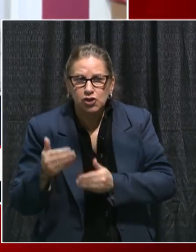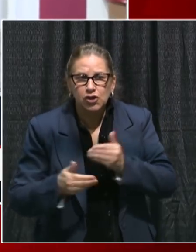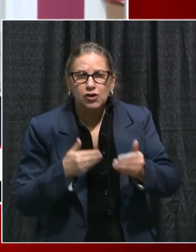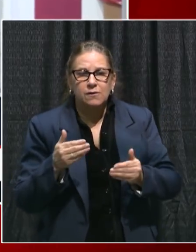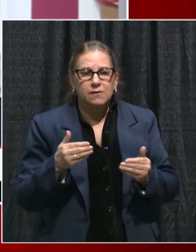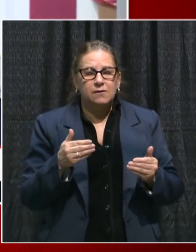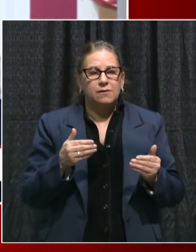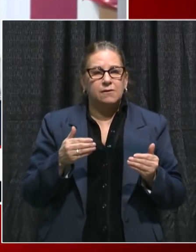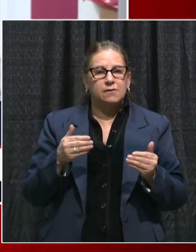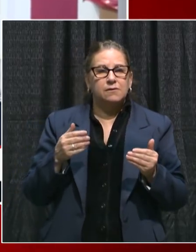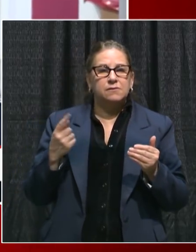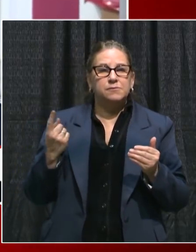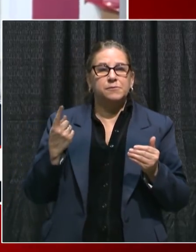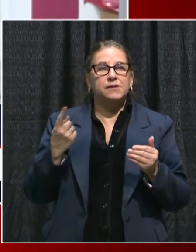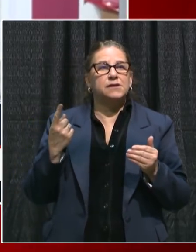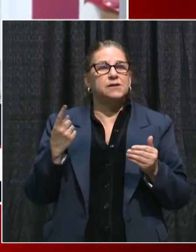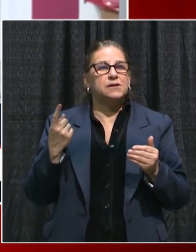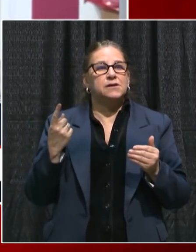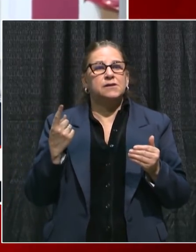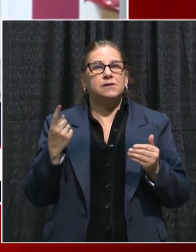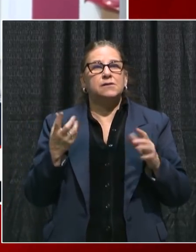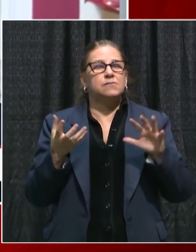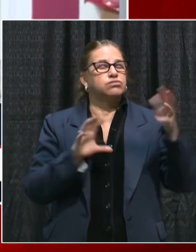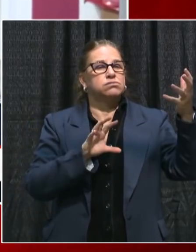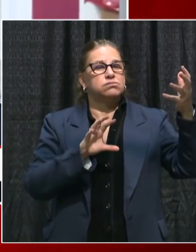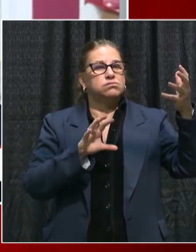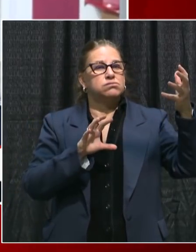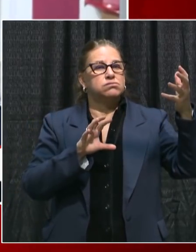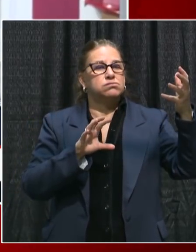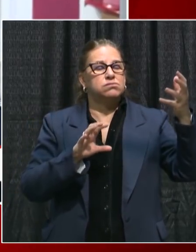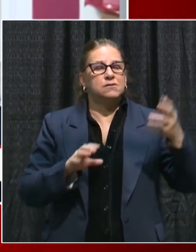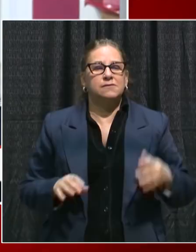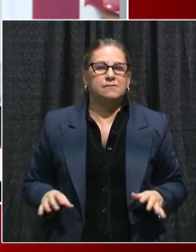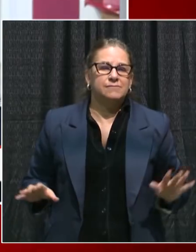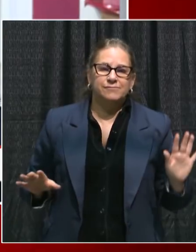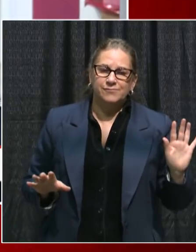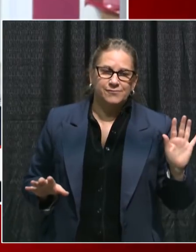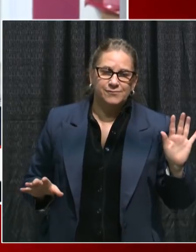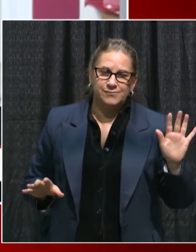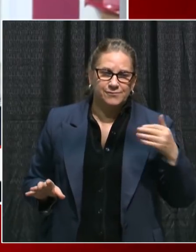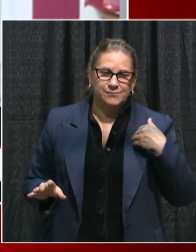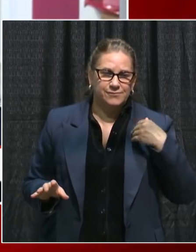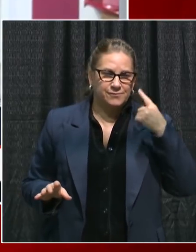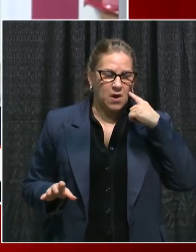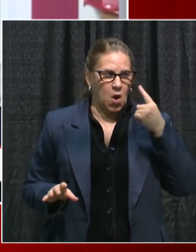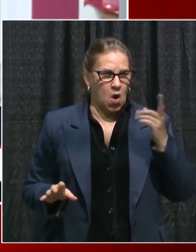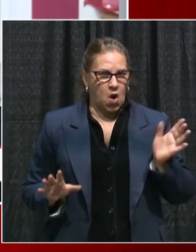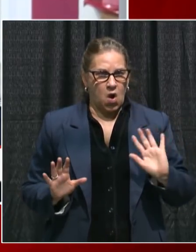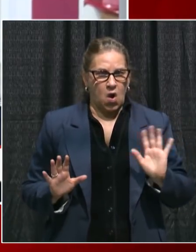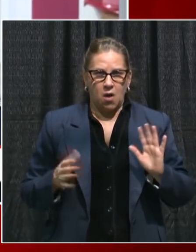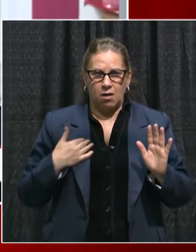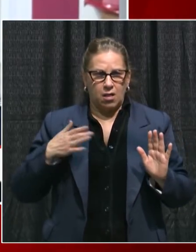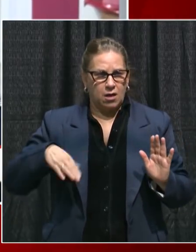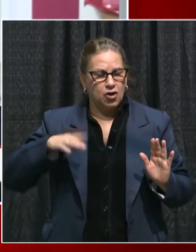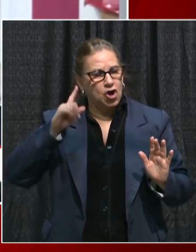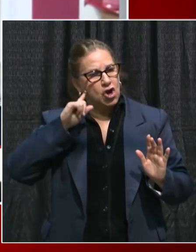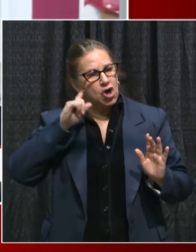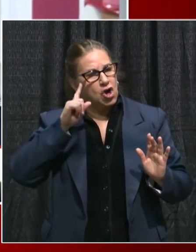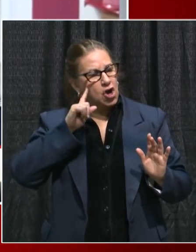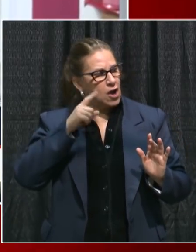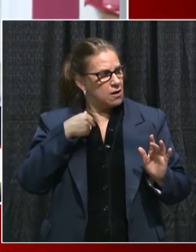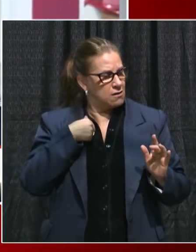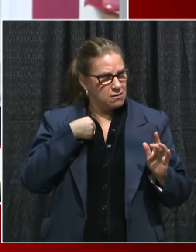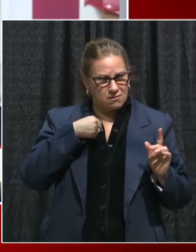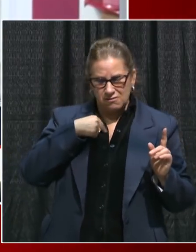is not up to snuff. But I haven't heard anybody say they don't want their fellow Washingtonians to have a hospital bed. I just